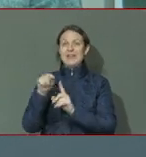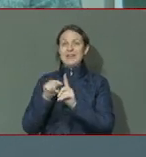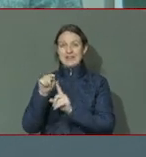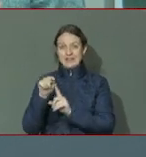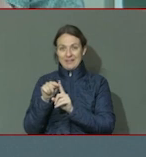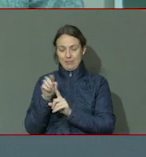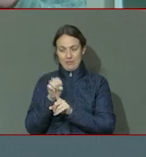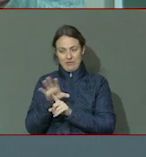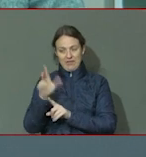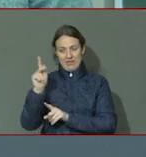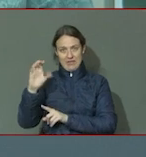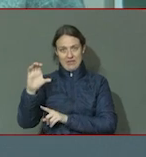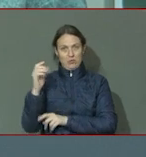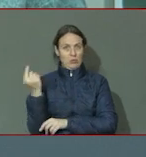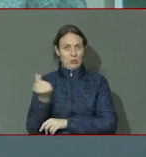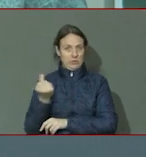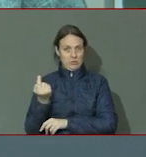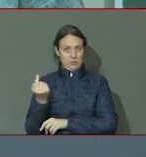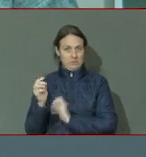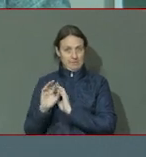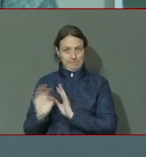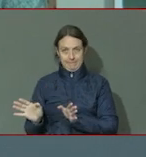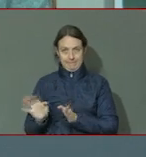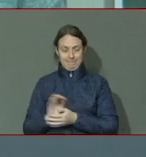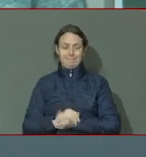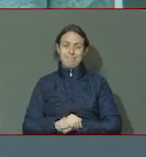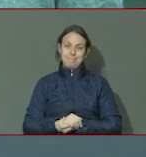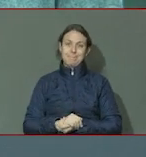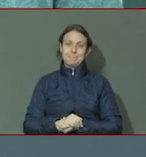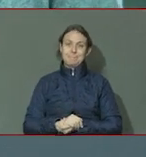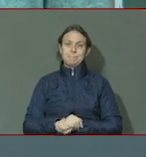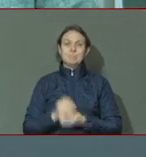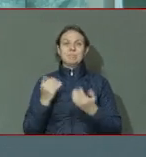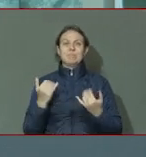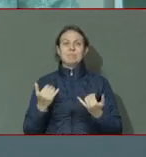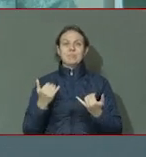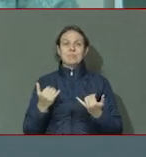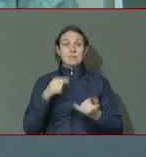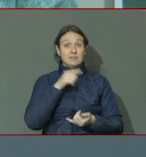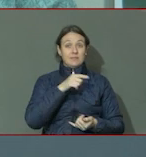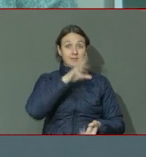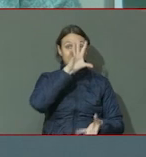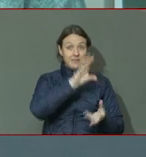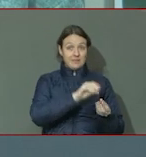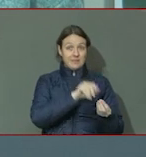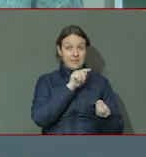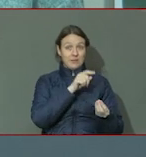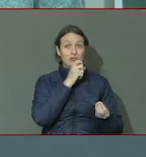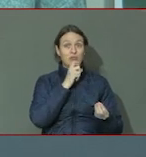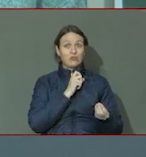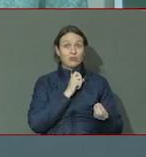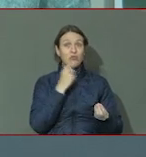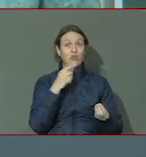affecting Kc is temperature. Okay, boys and girls, we're going to use this page now